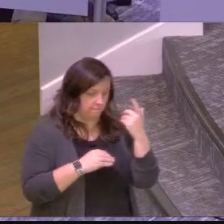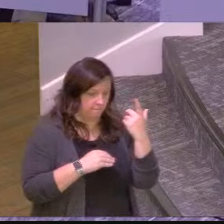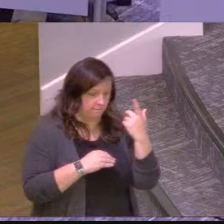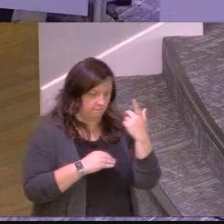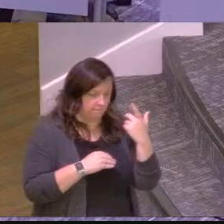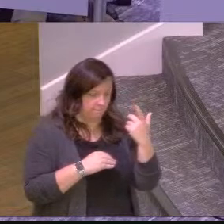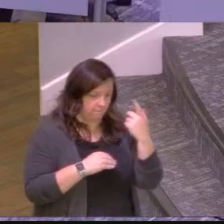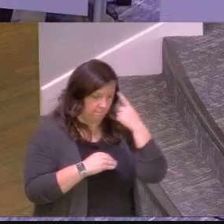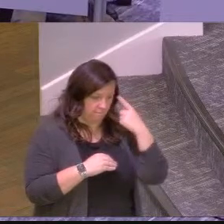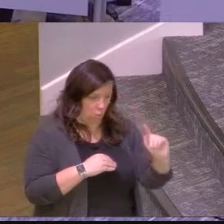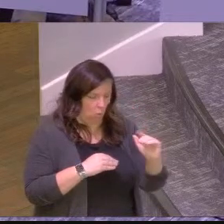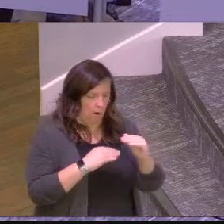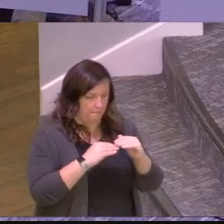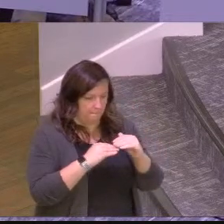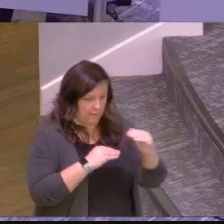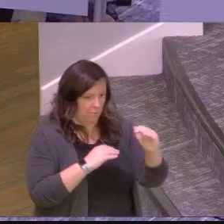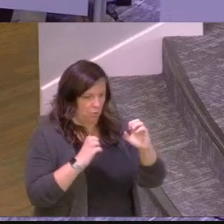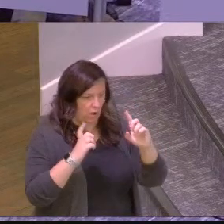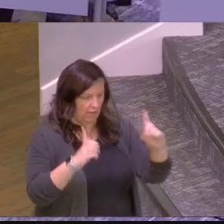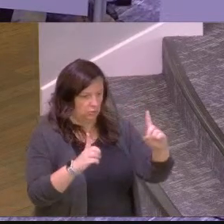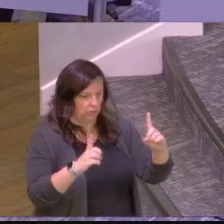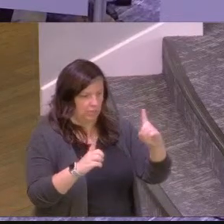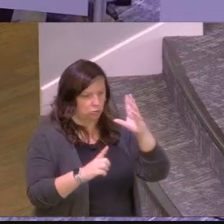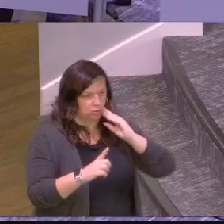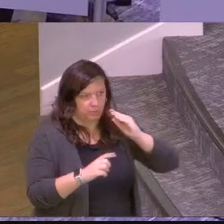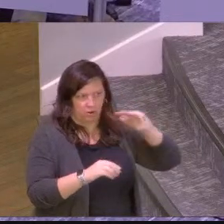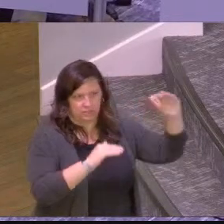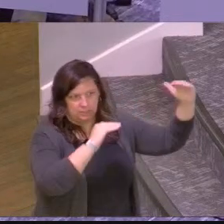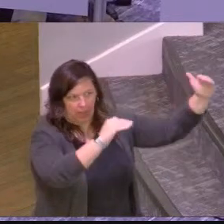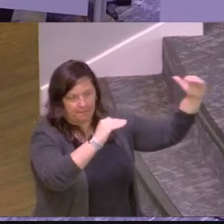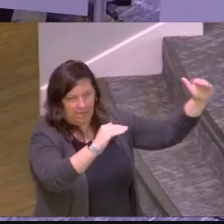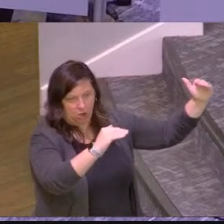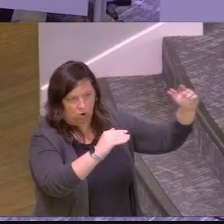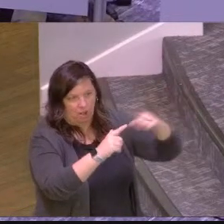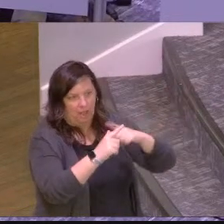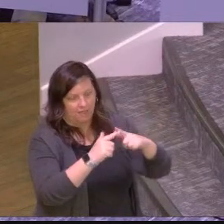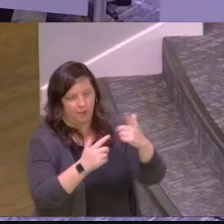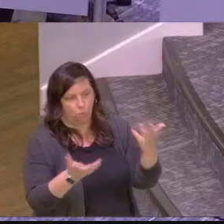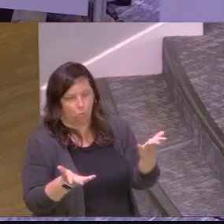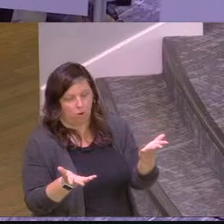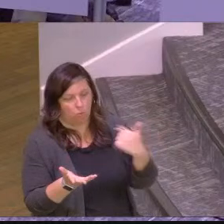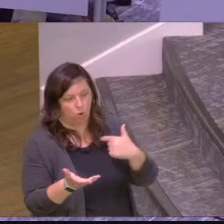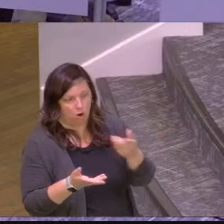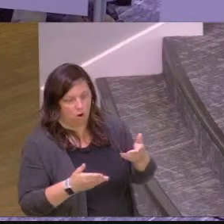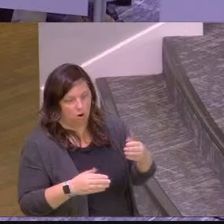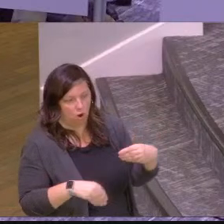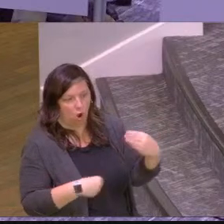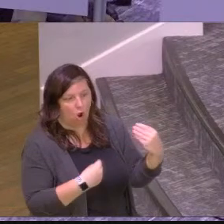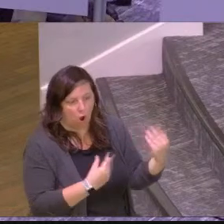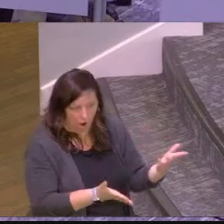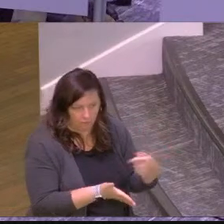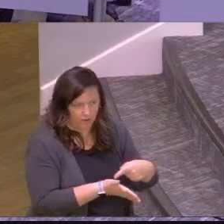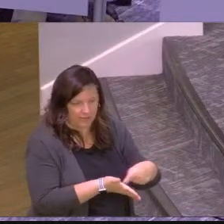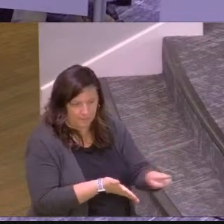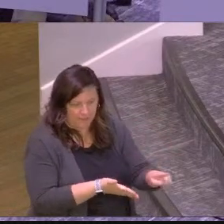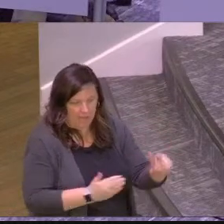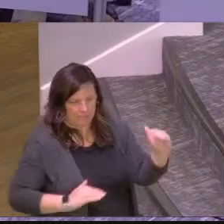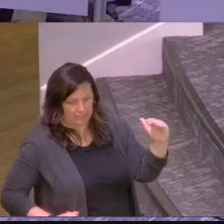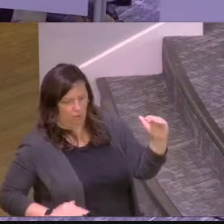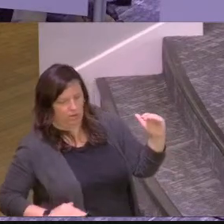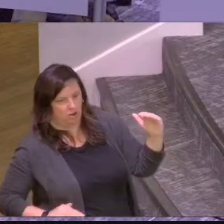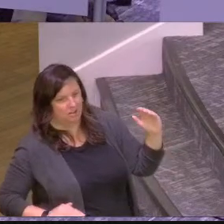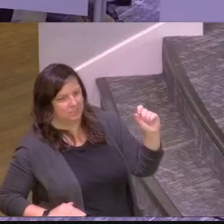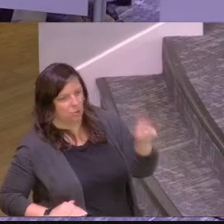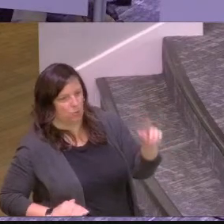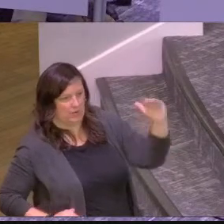experience is up here, and then what we're offering to pay them is like down here. So it needs to balance out a little bit more.